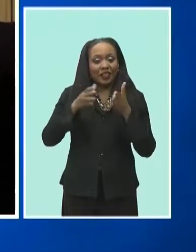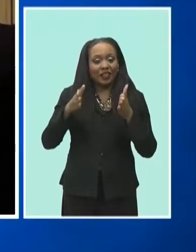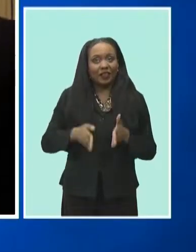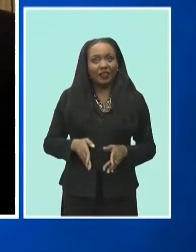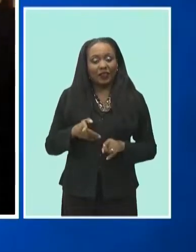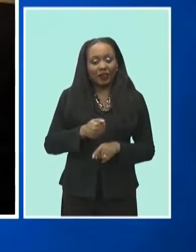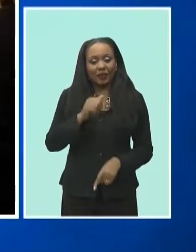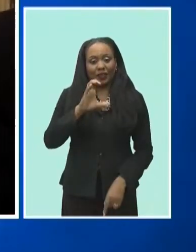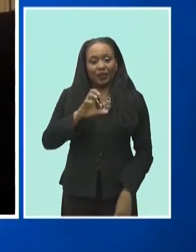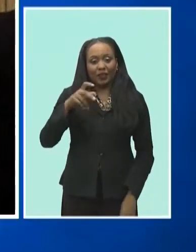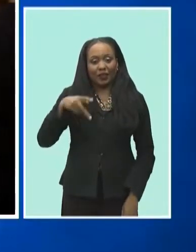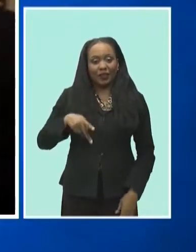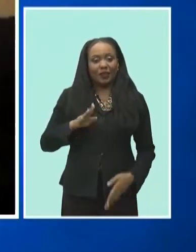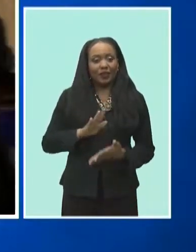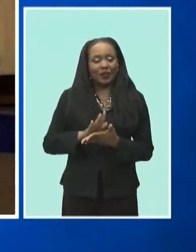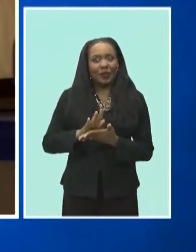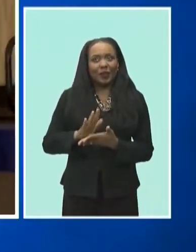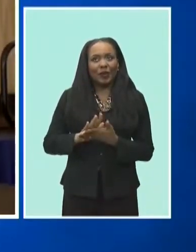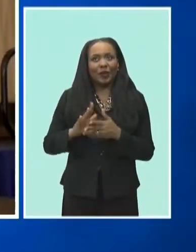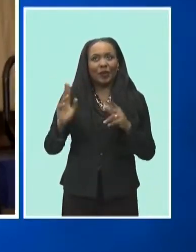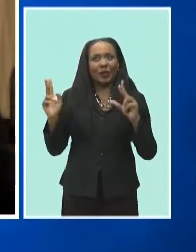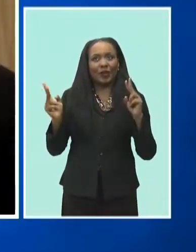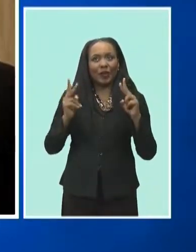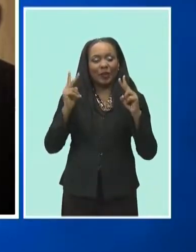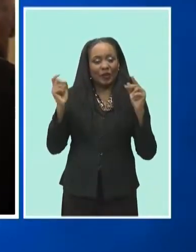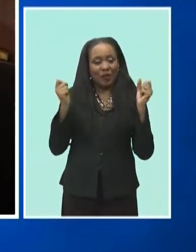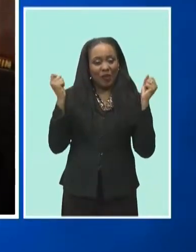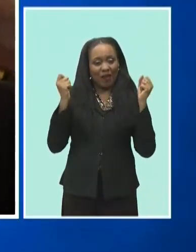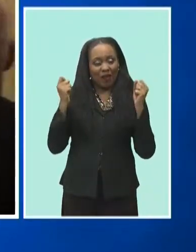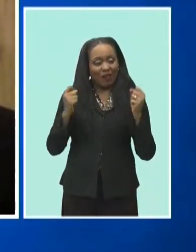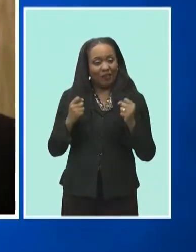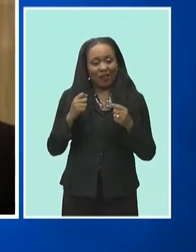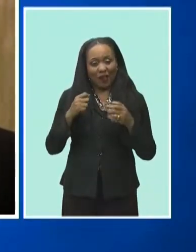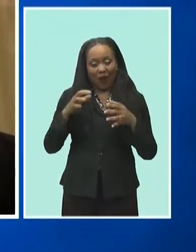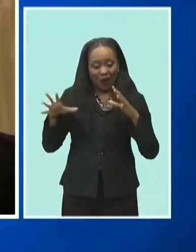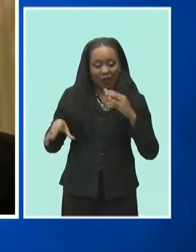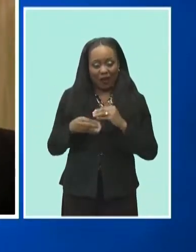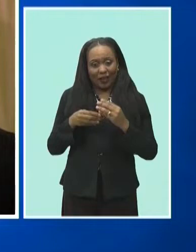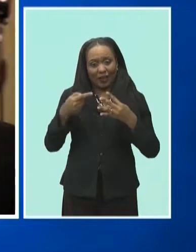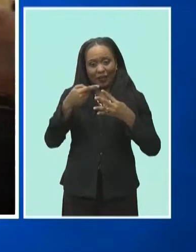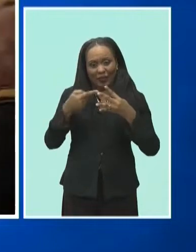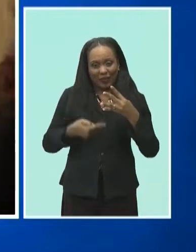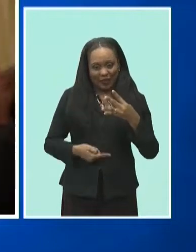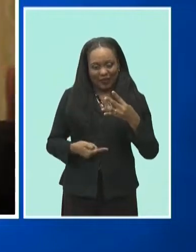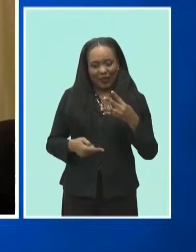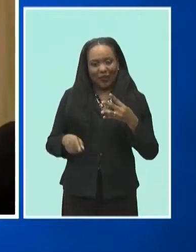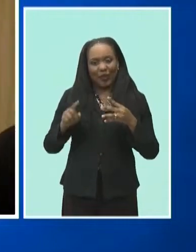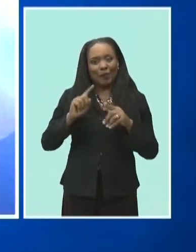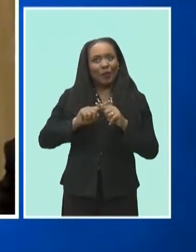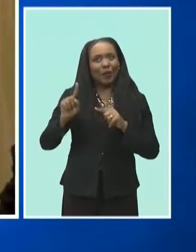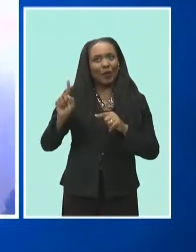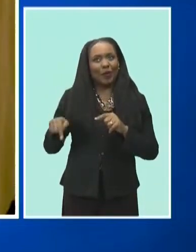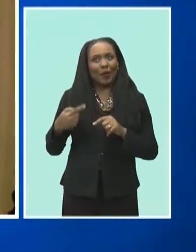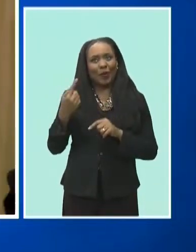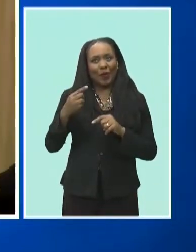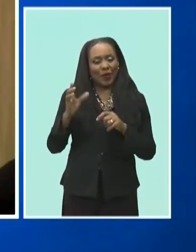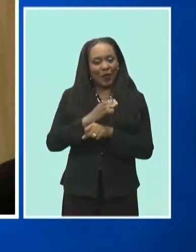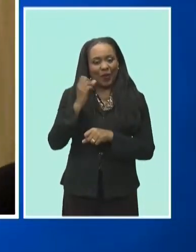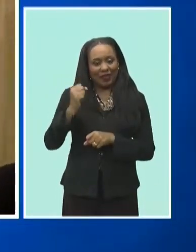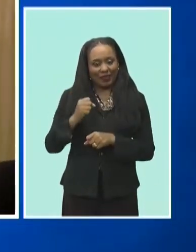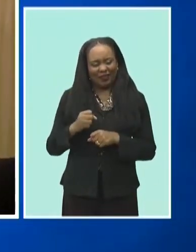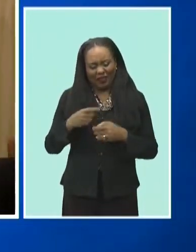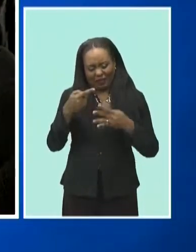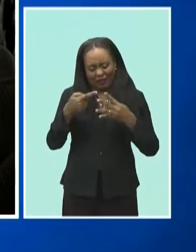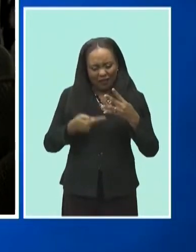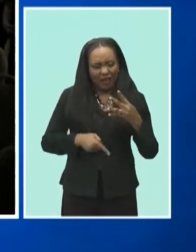School emerged victorious from a field of 3 other finalists at the Hilton Barbados. Now, they were all required to go through a